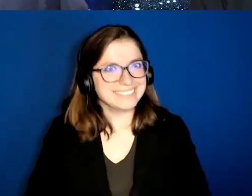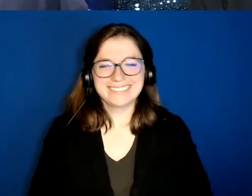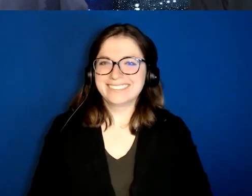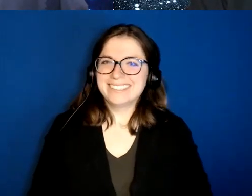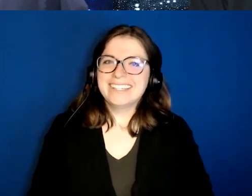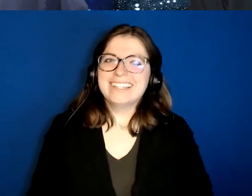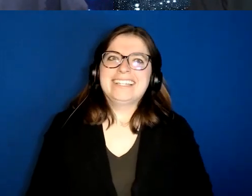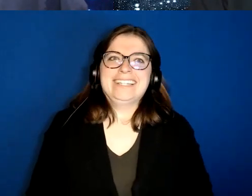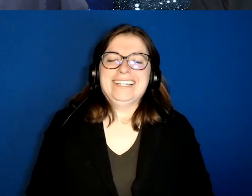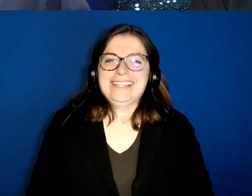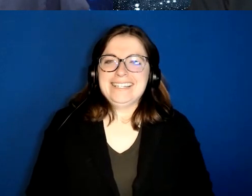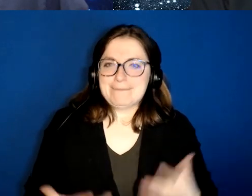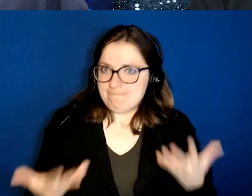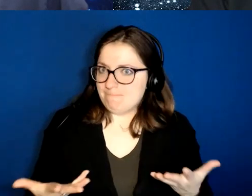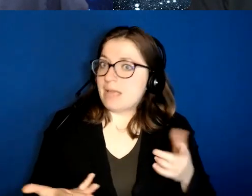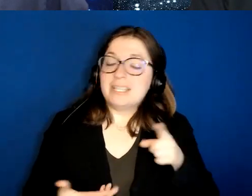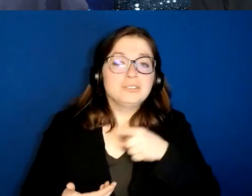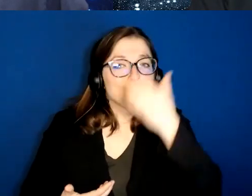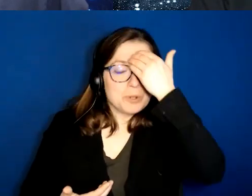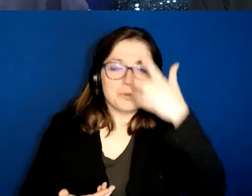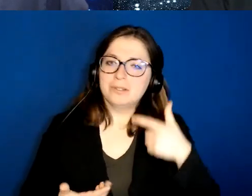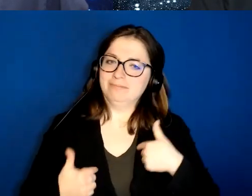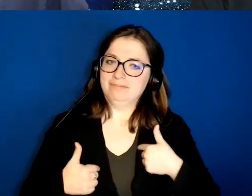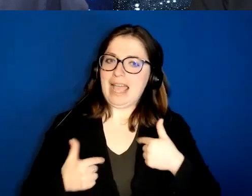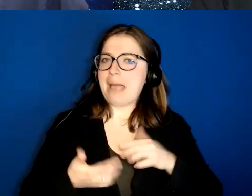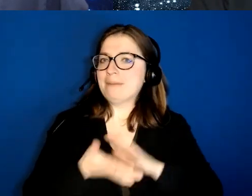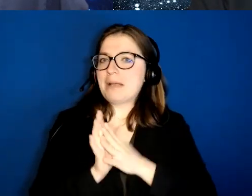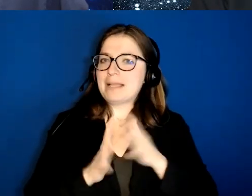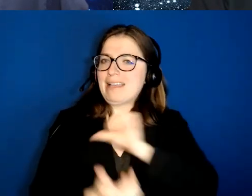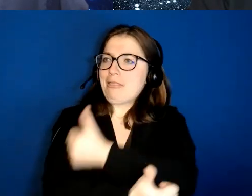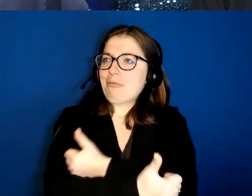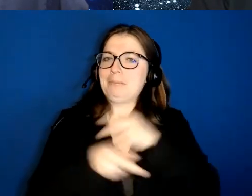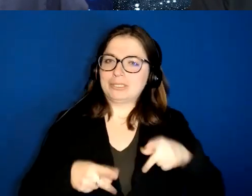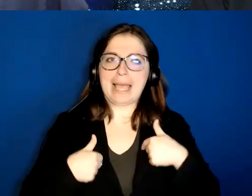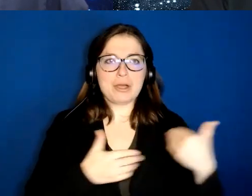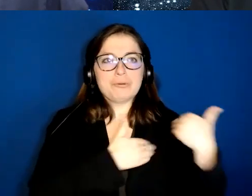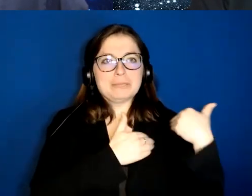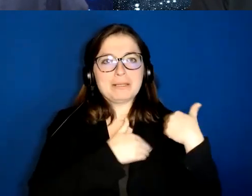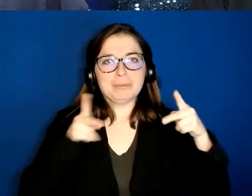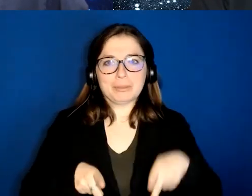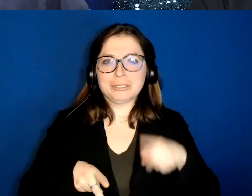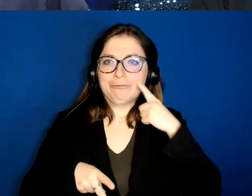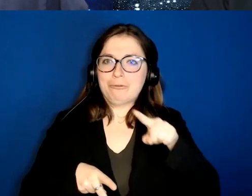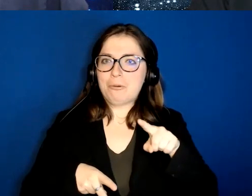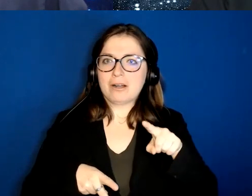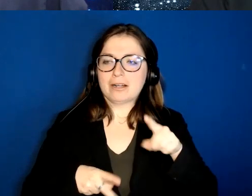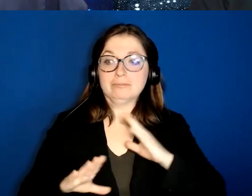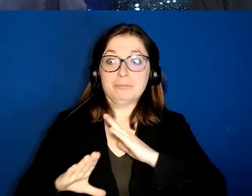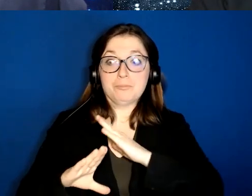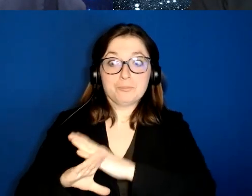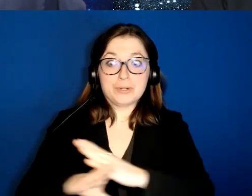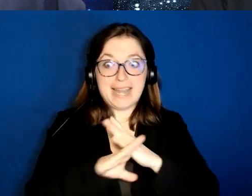But, you know, this is sort of just being an authority figure. I just sort of am the responsible party to sort of like protect them from the